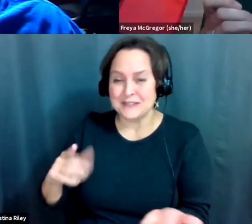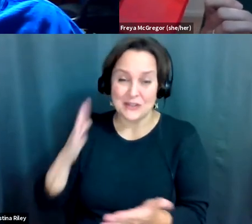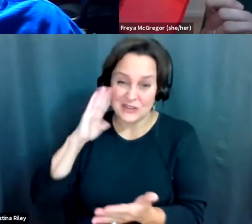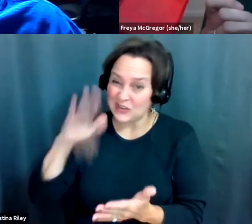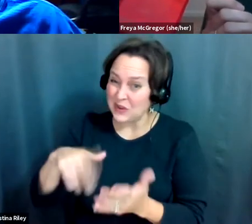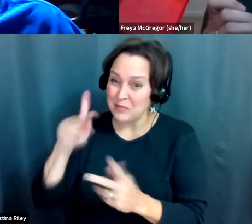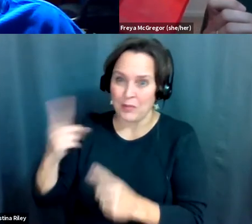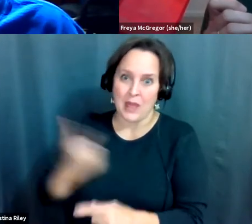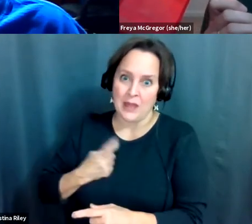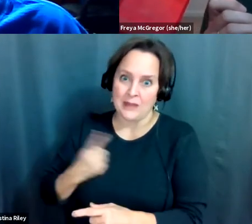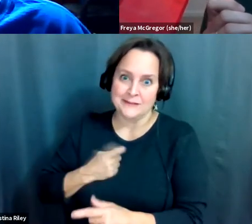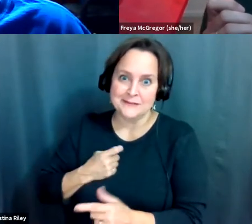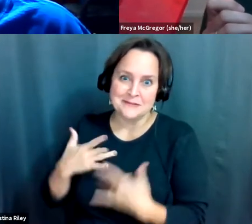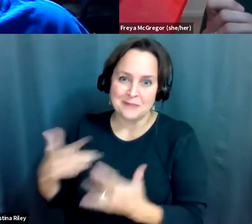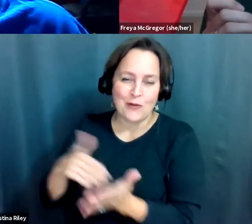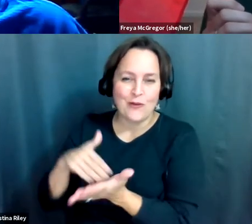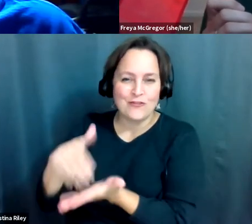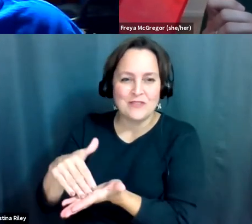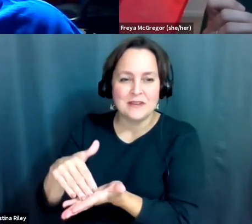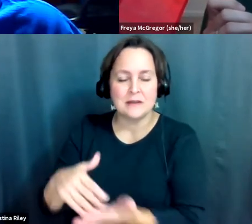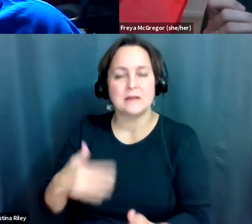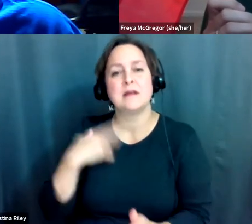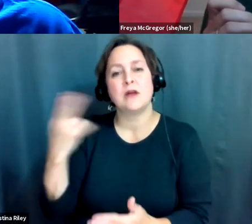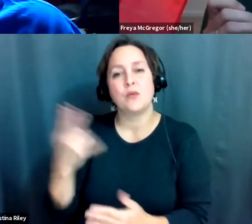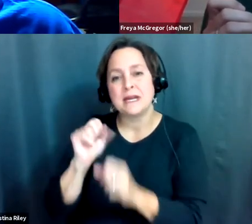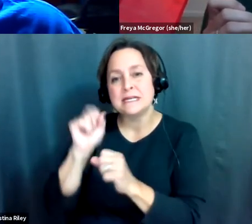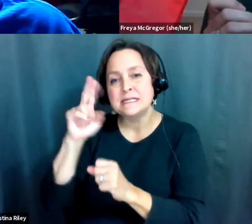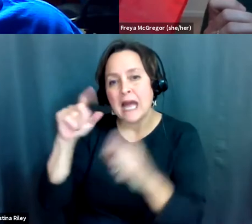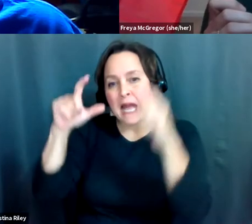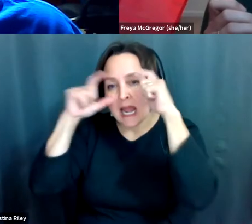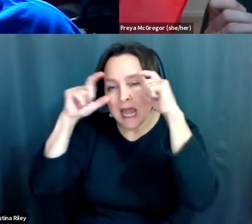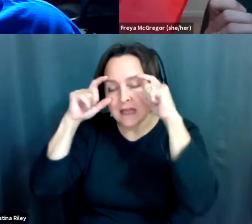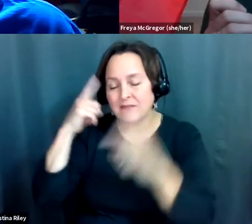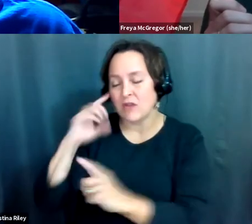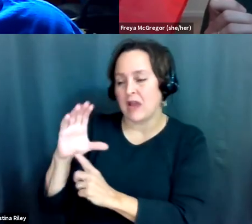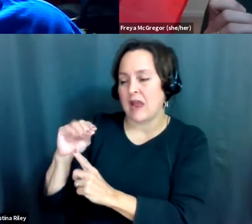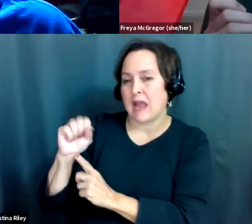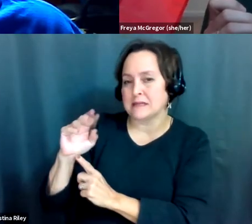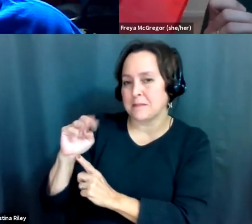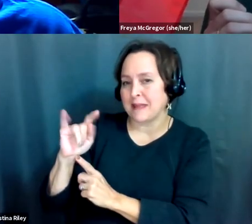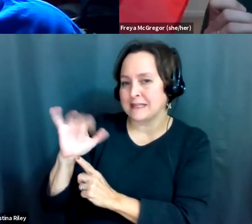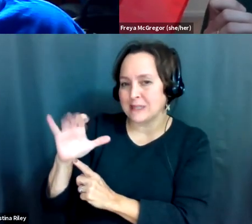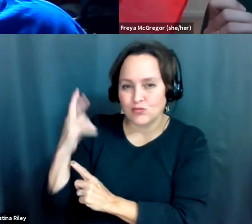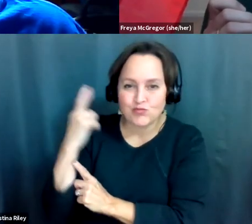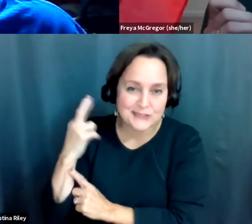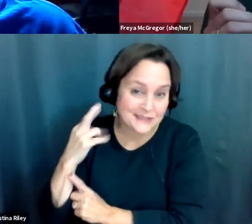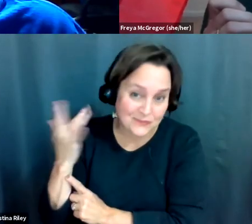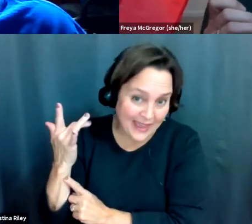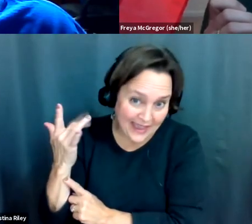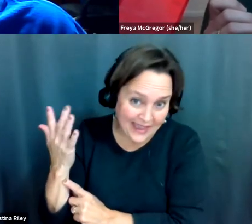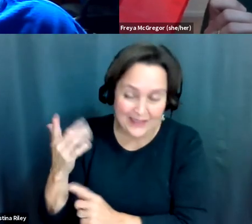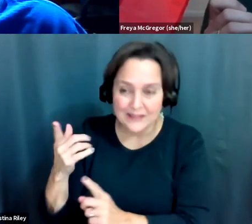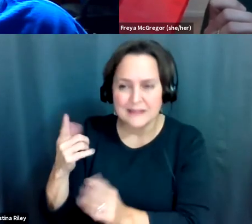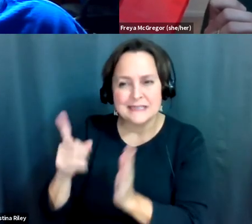than you might think. Um, I wear sunglasses for cosmetic reasons and sometimes, you people, they, they,